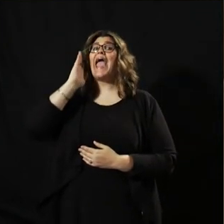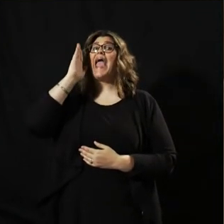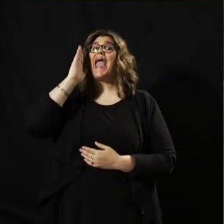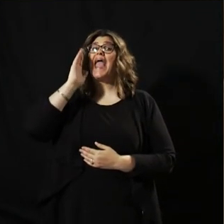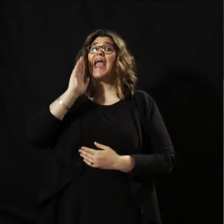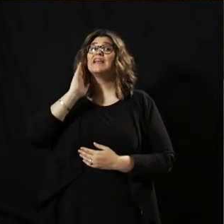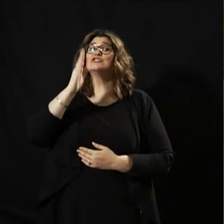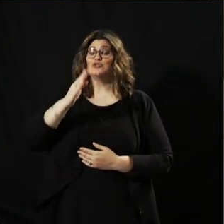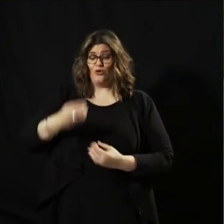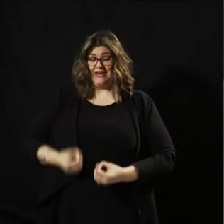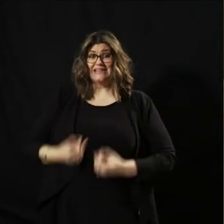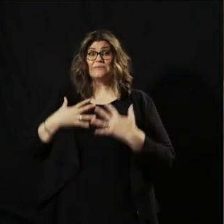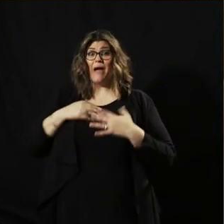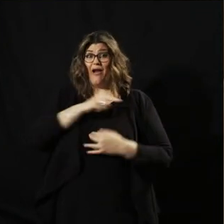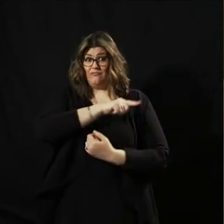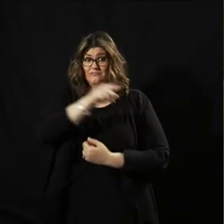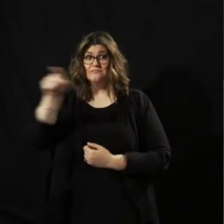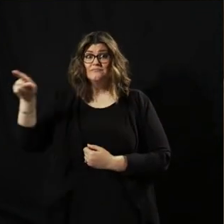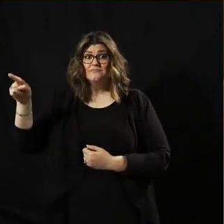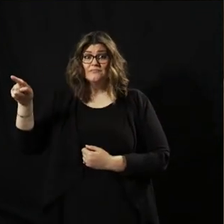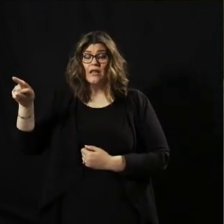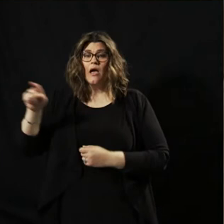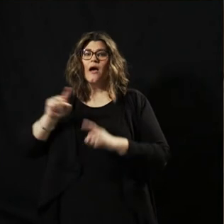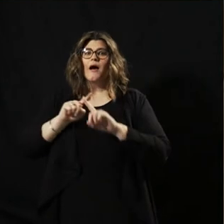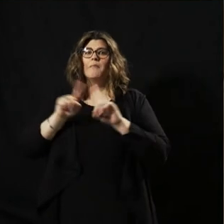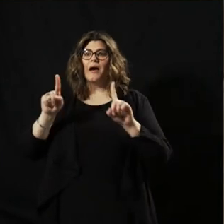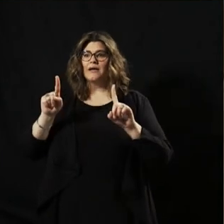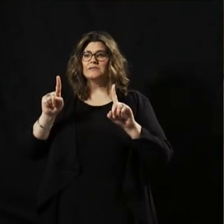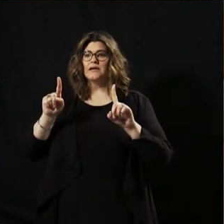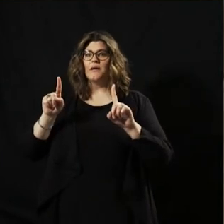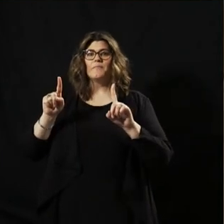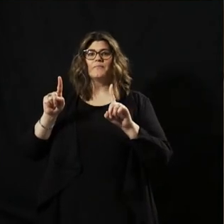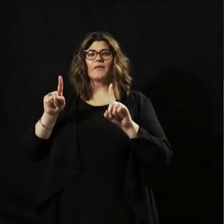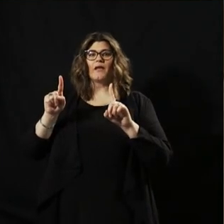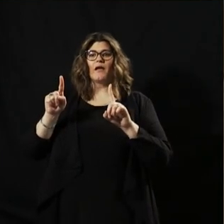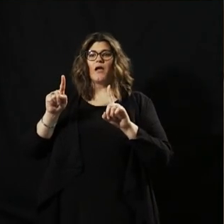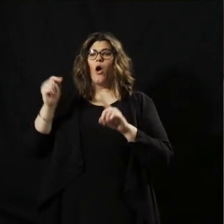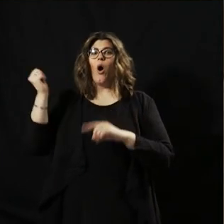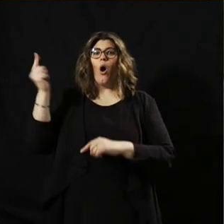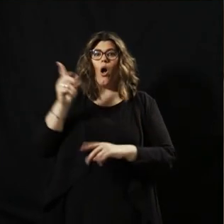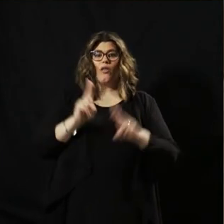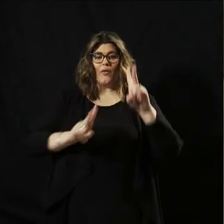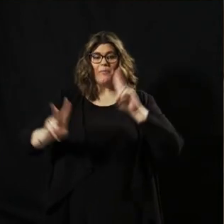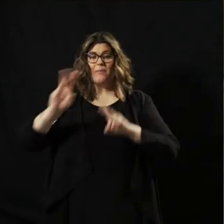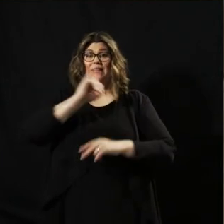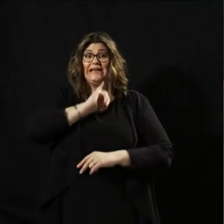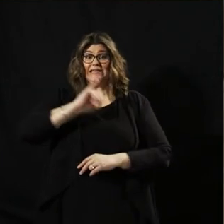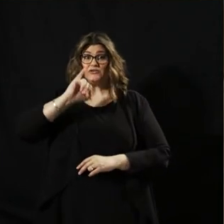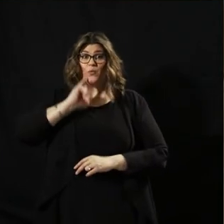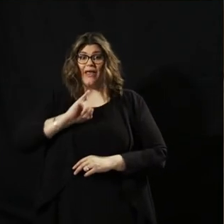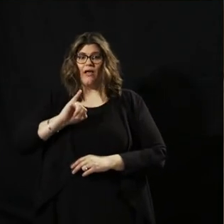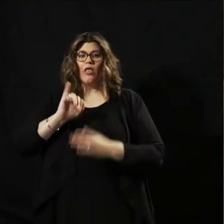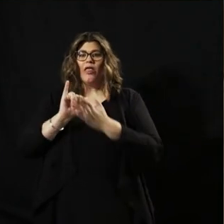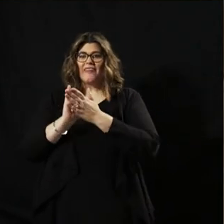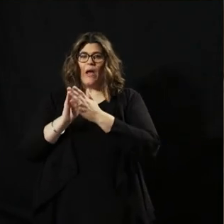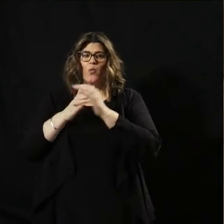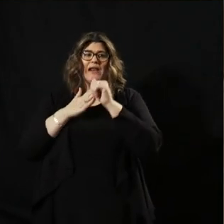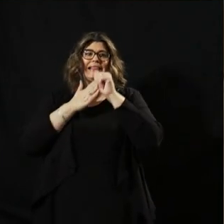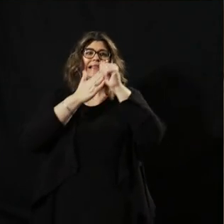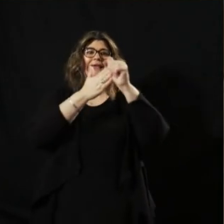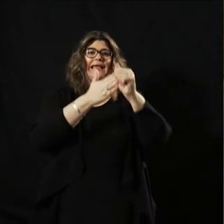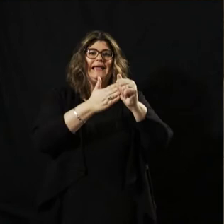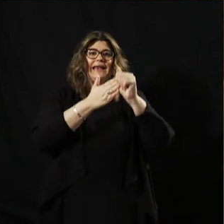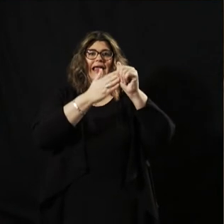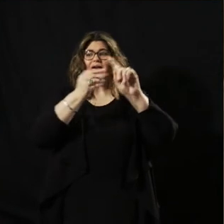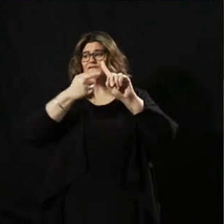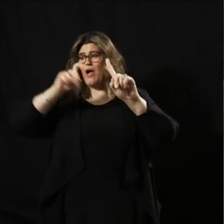inspire. The pillar of fire guiding the people of Israel out of the darkness of